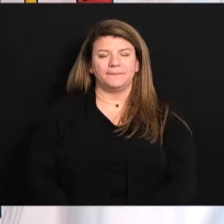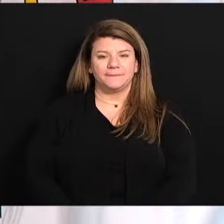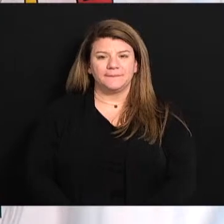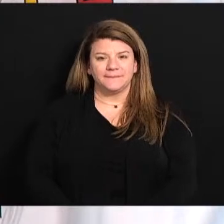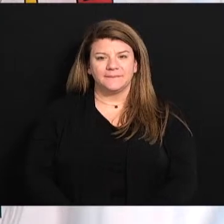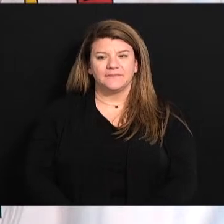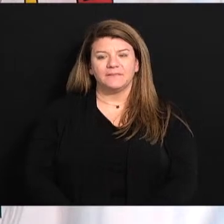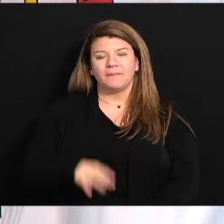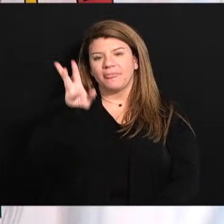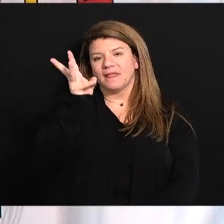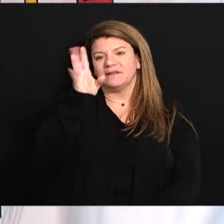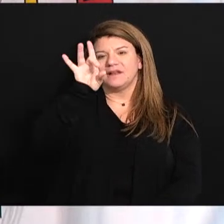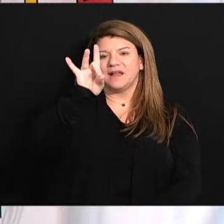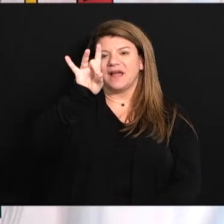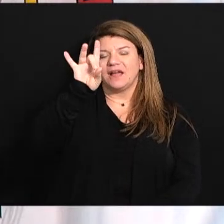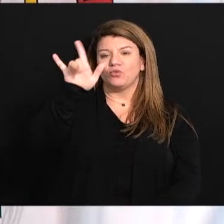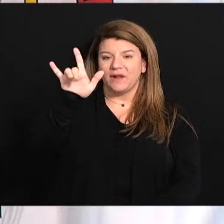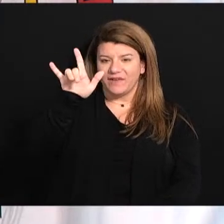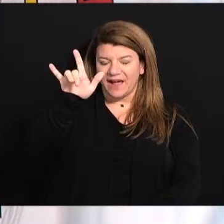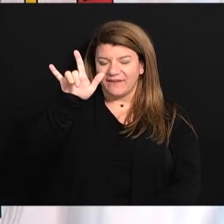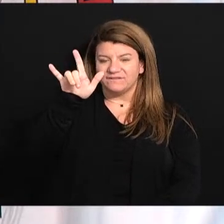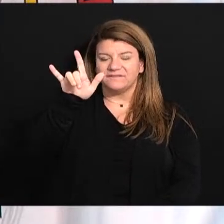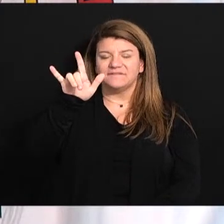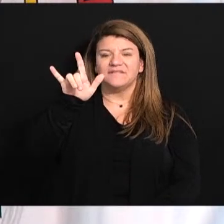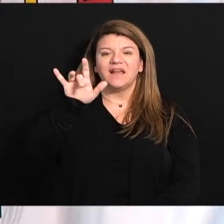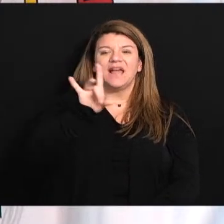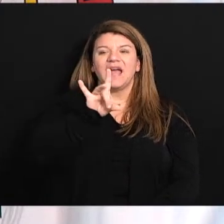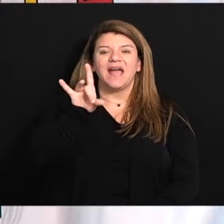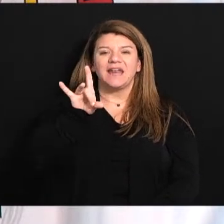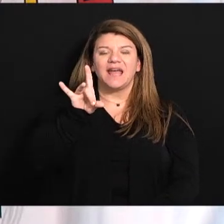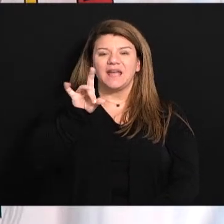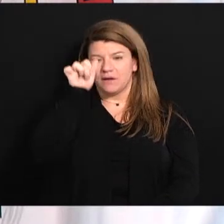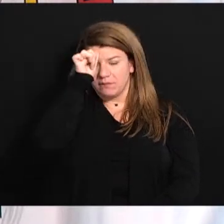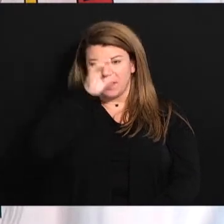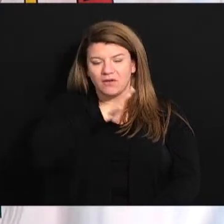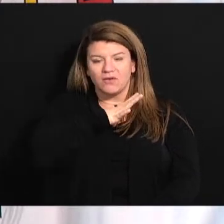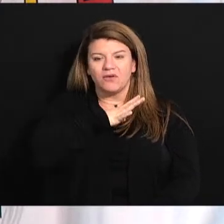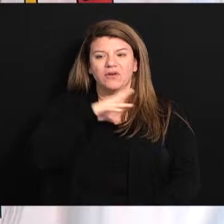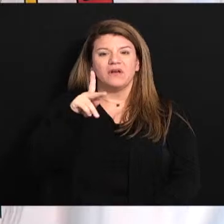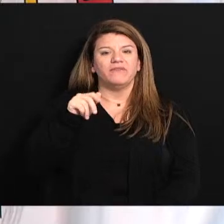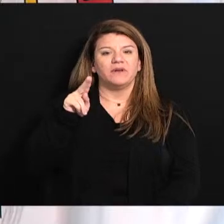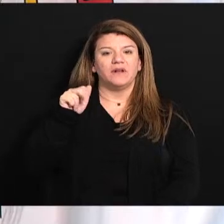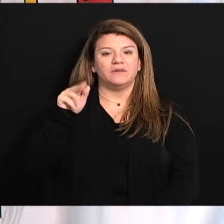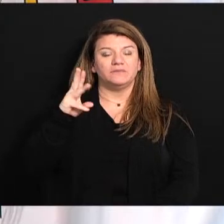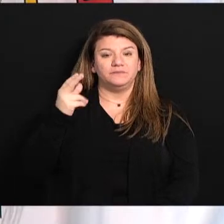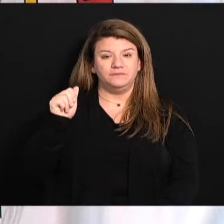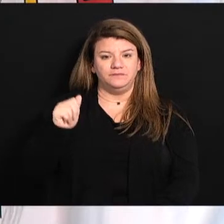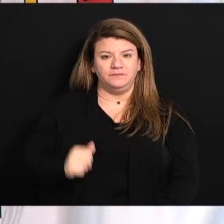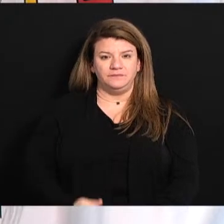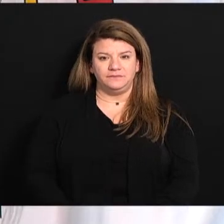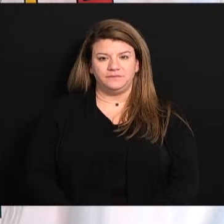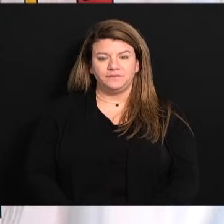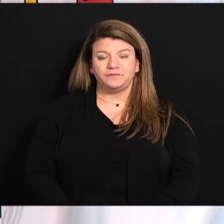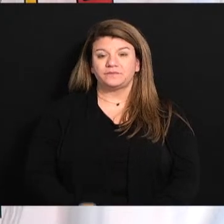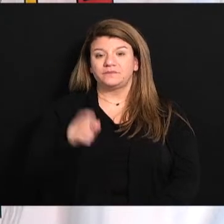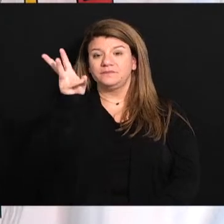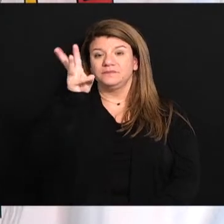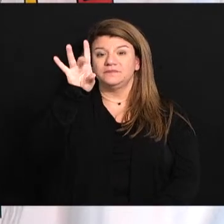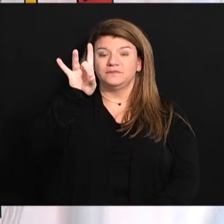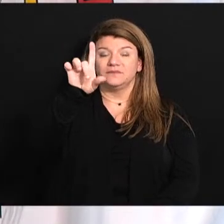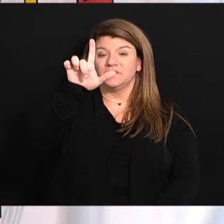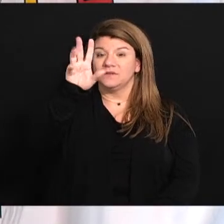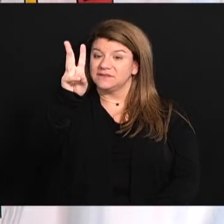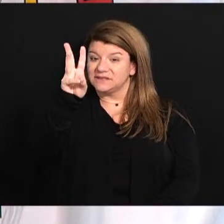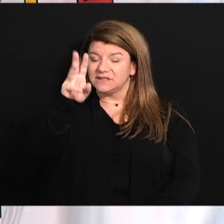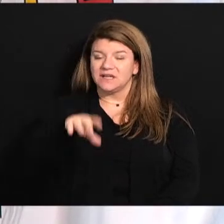The 6,825th death in West Virginia is an 88-year-old male from Kanawha County. The